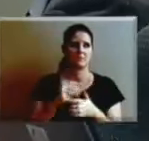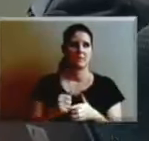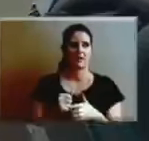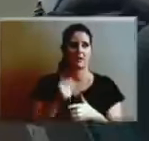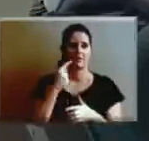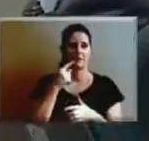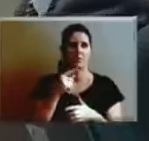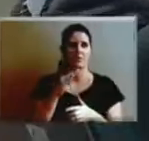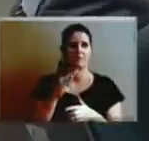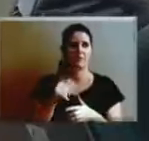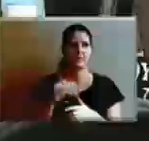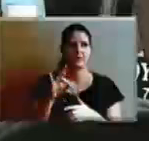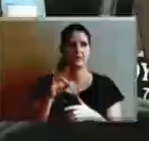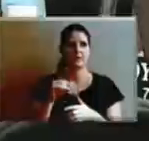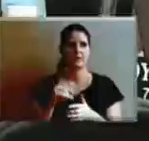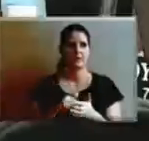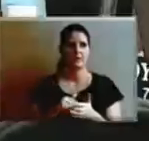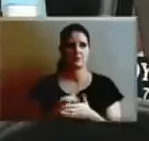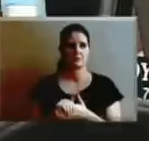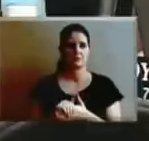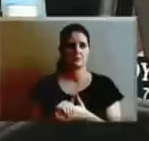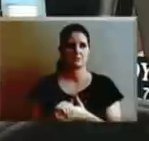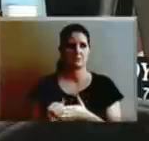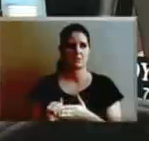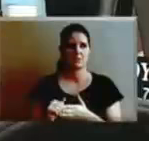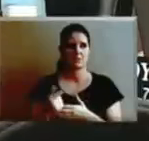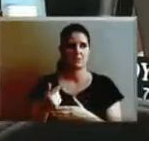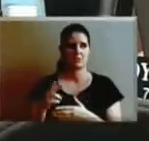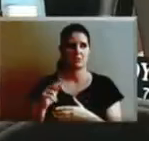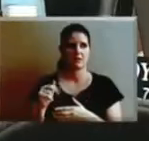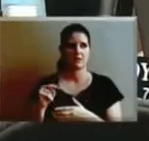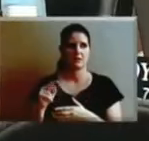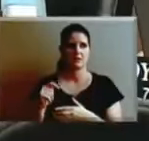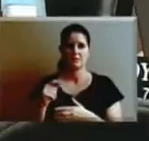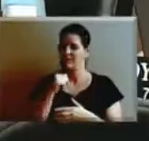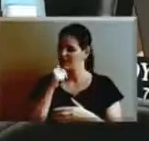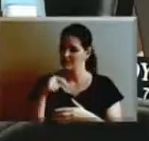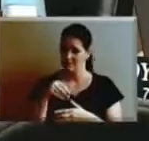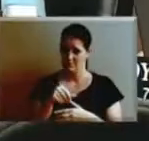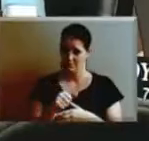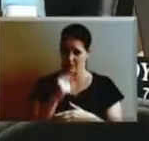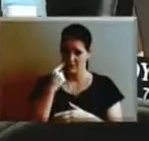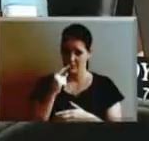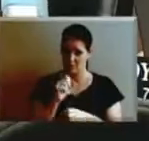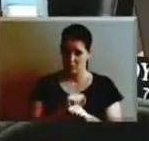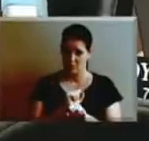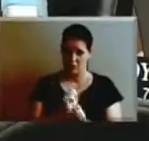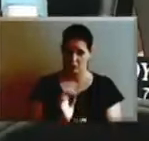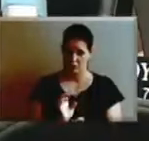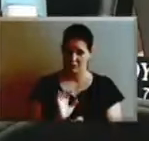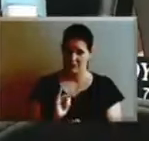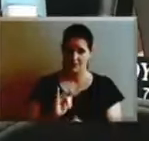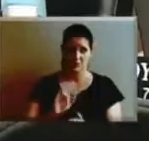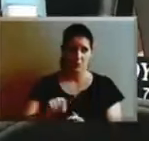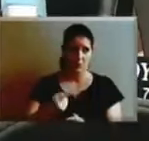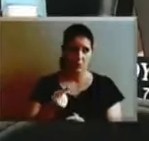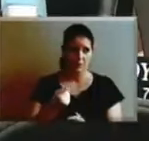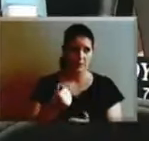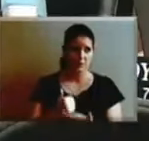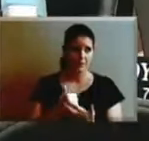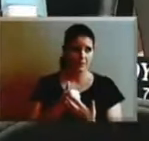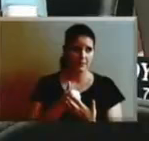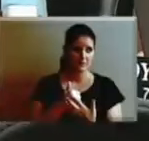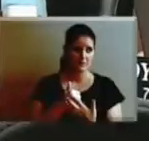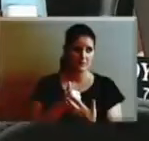And that excludes the employees and absolutely those that work there. This is just to help us